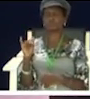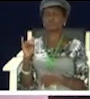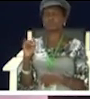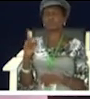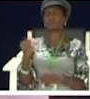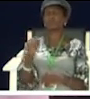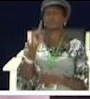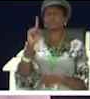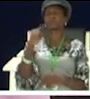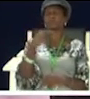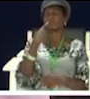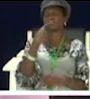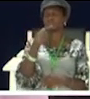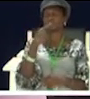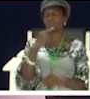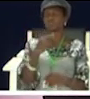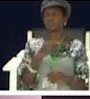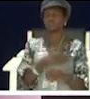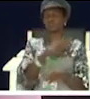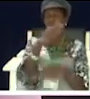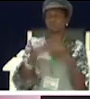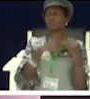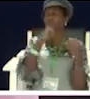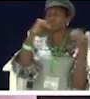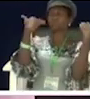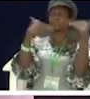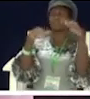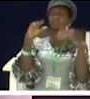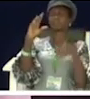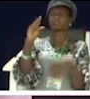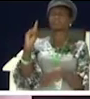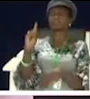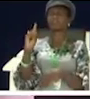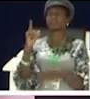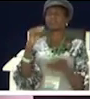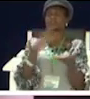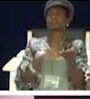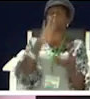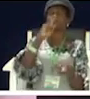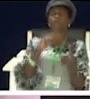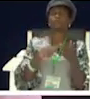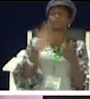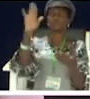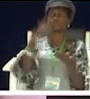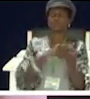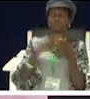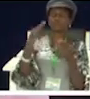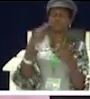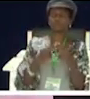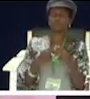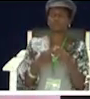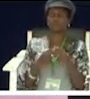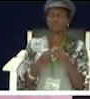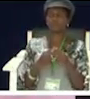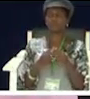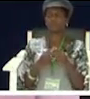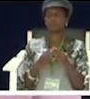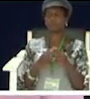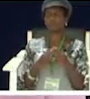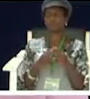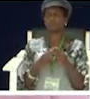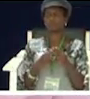the one who is completely unlimited, glory be to your holy name.